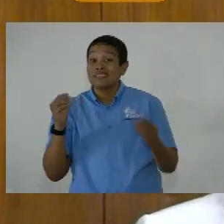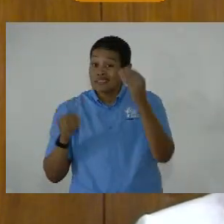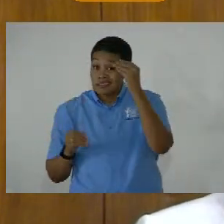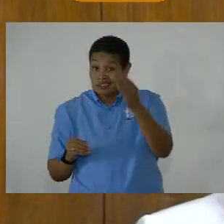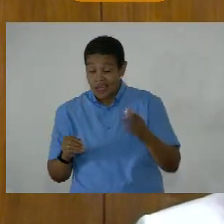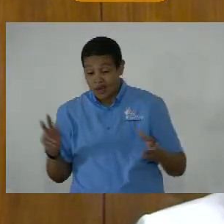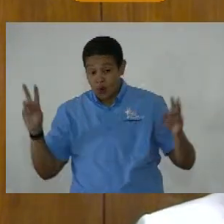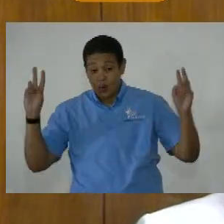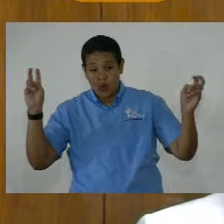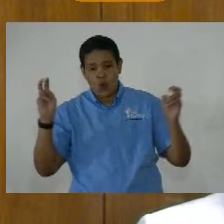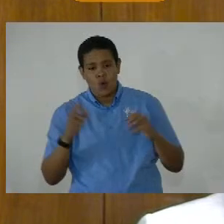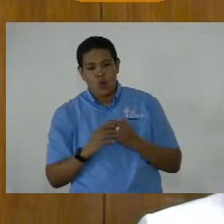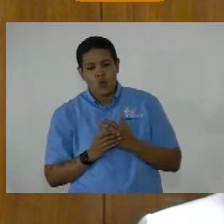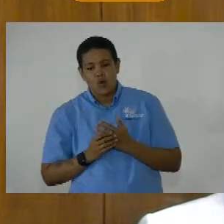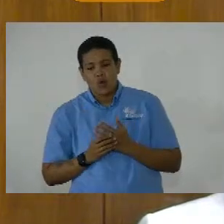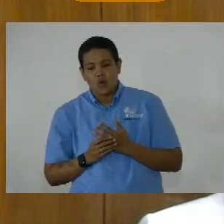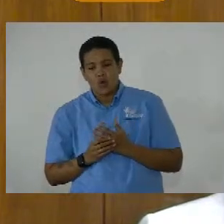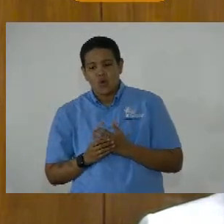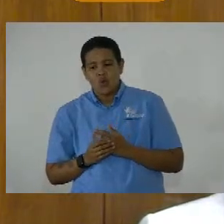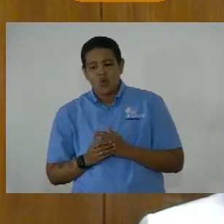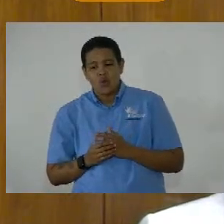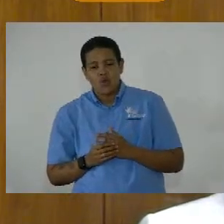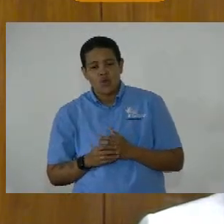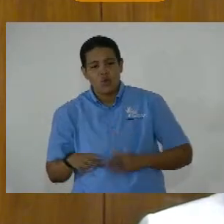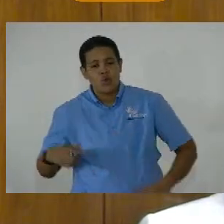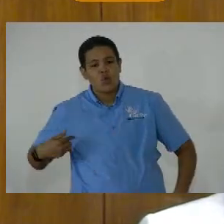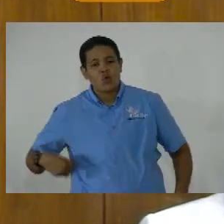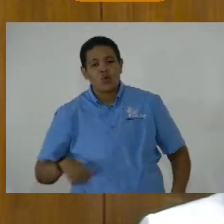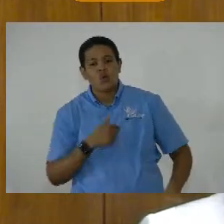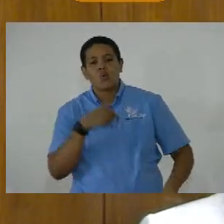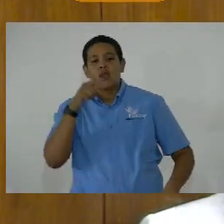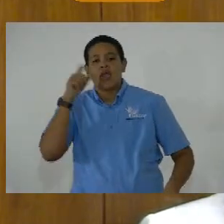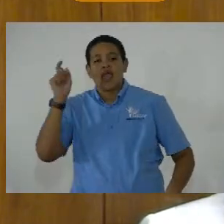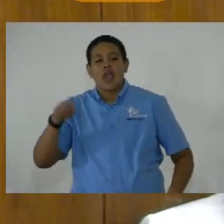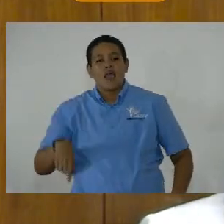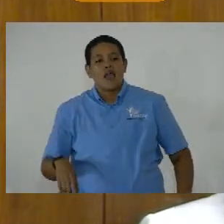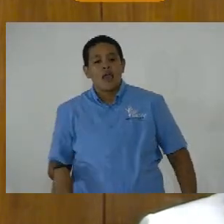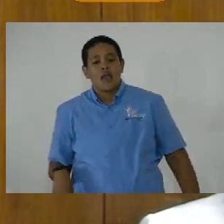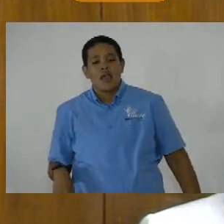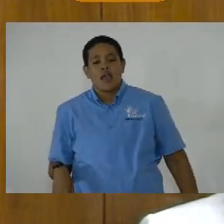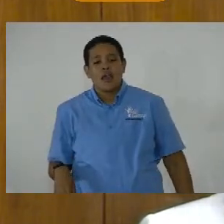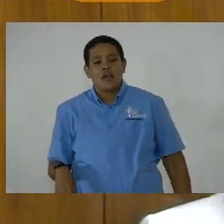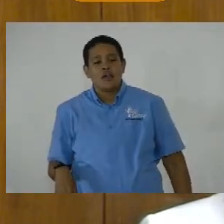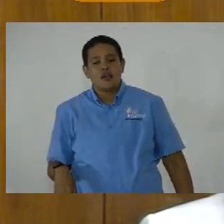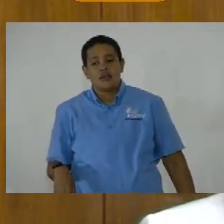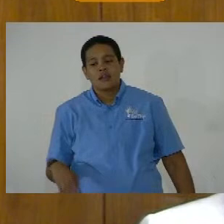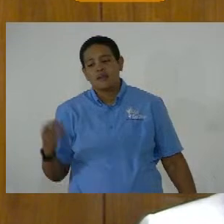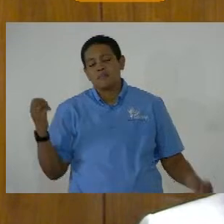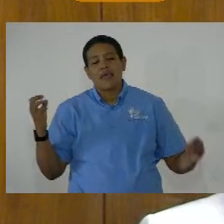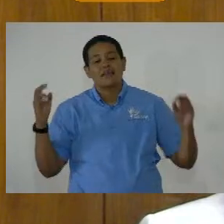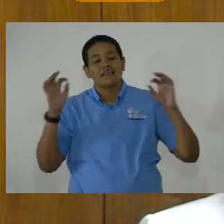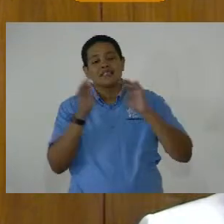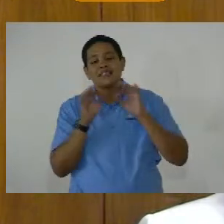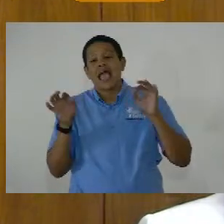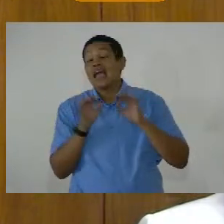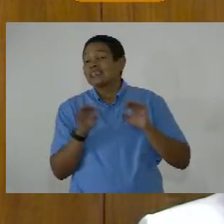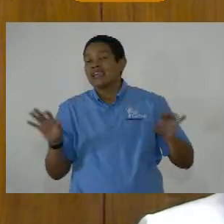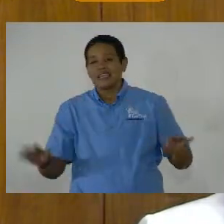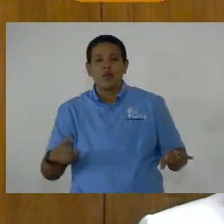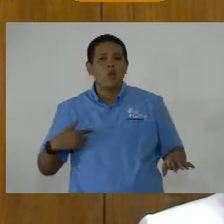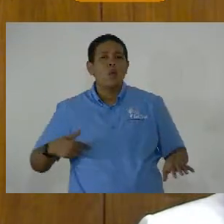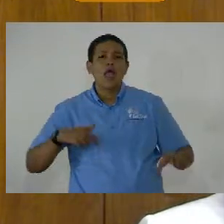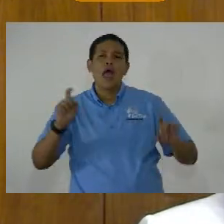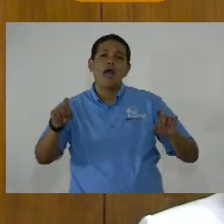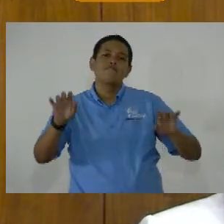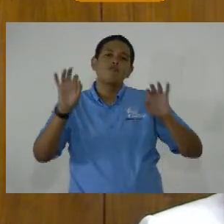quote, "We have got to perfect Guyana Wolipa land and investment. We have got